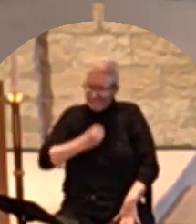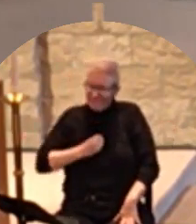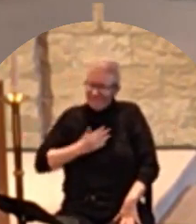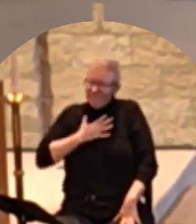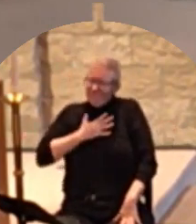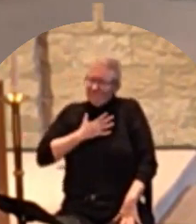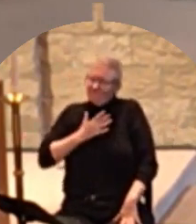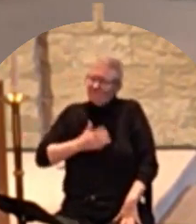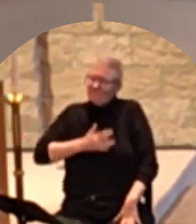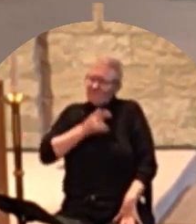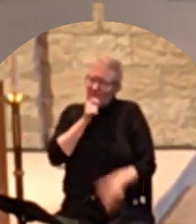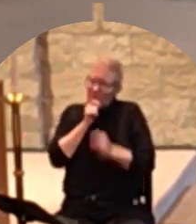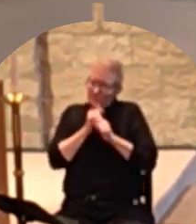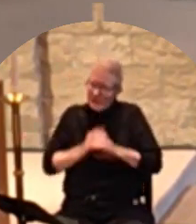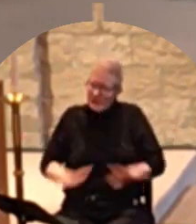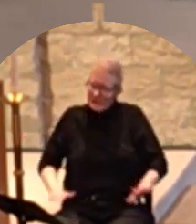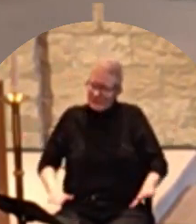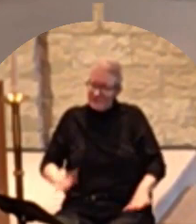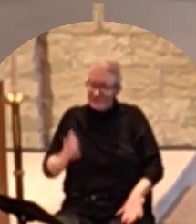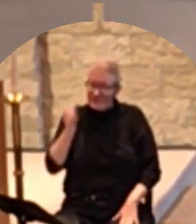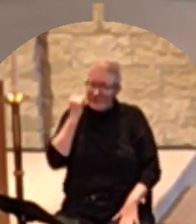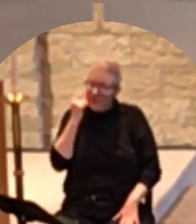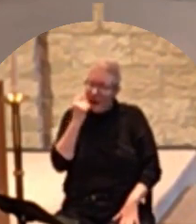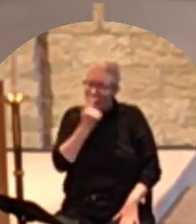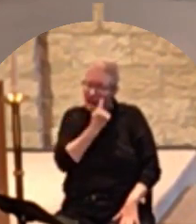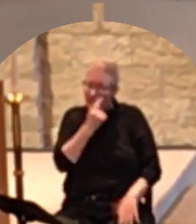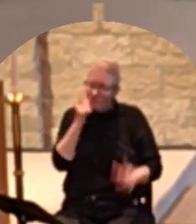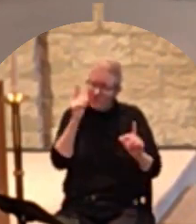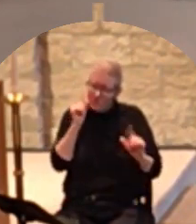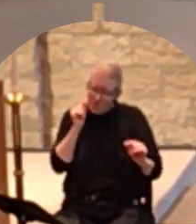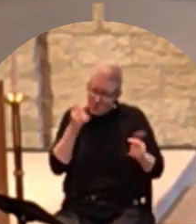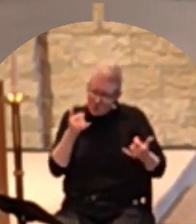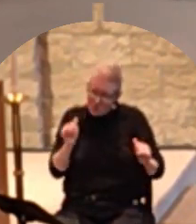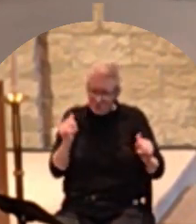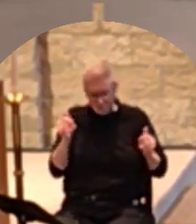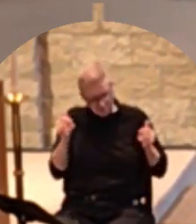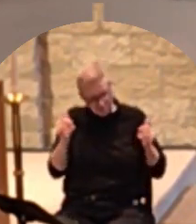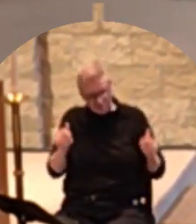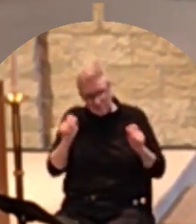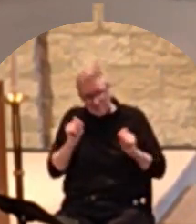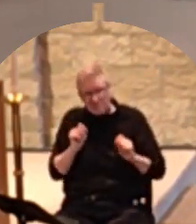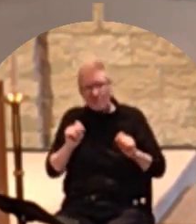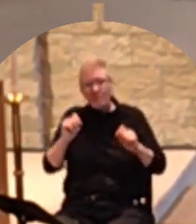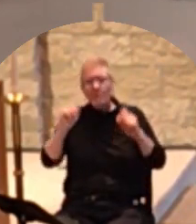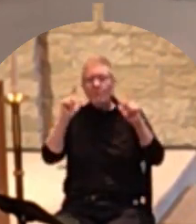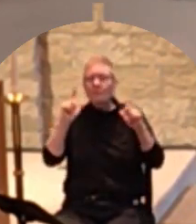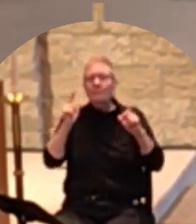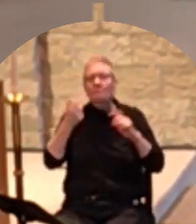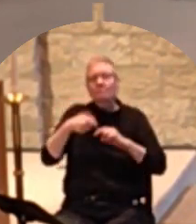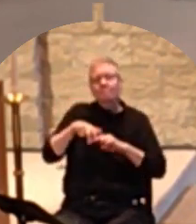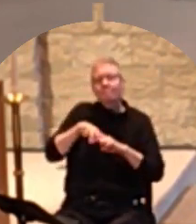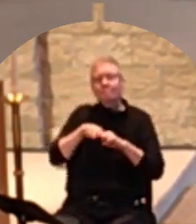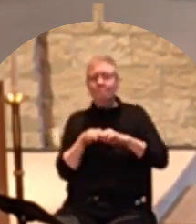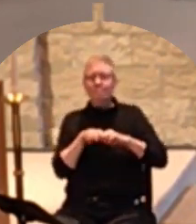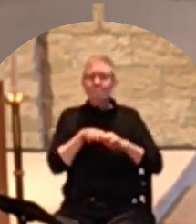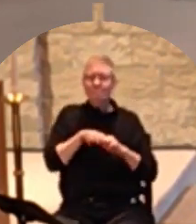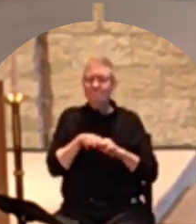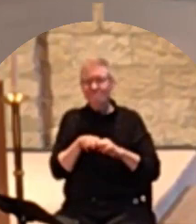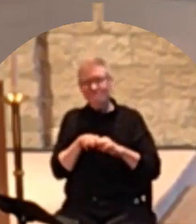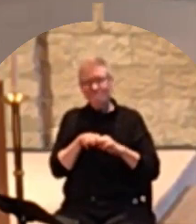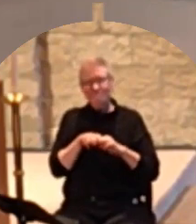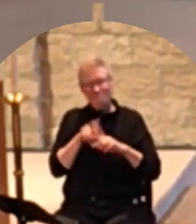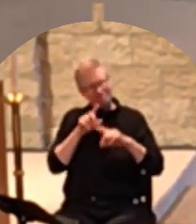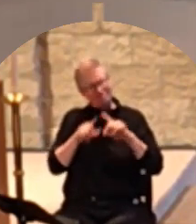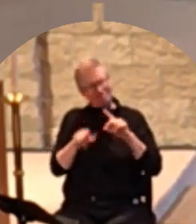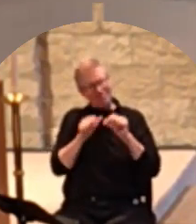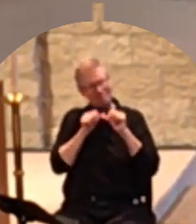And if they're still closed, we open our eyes, we shift around, but we continue to